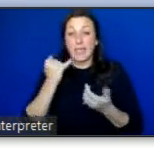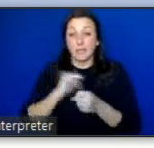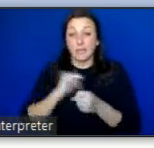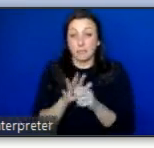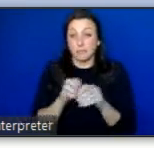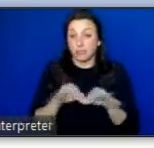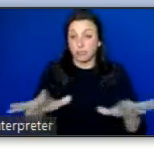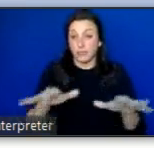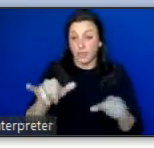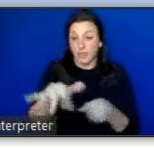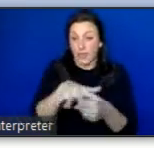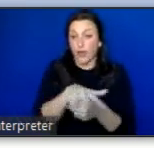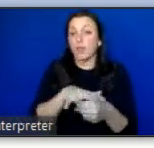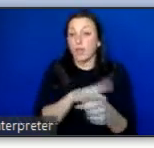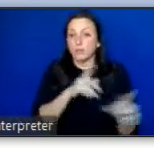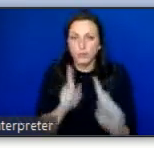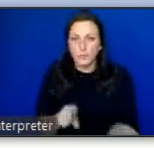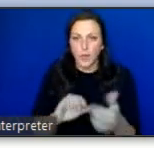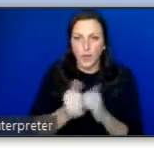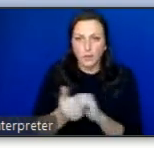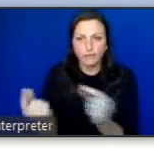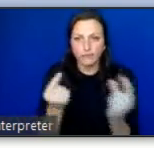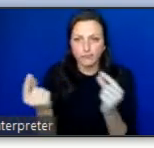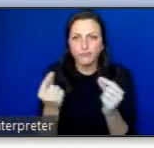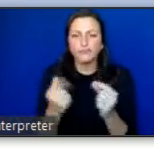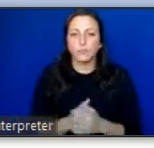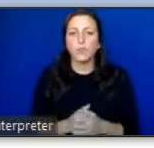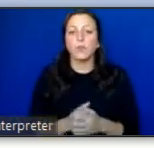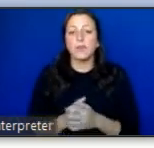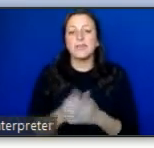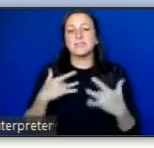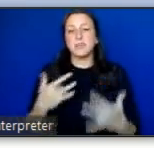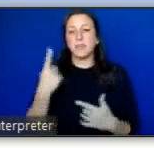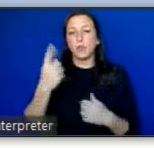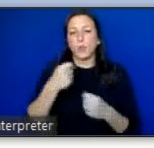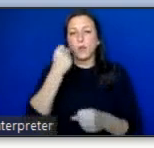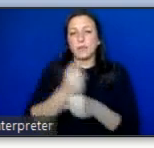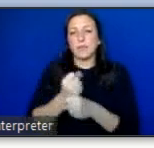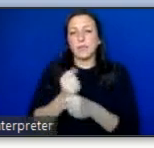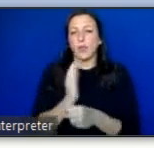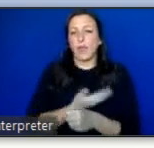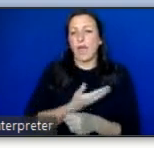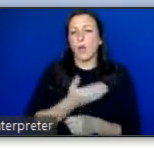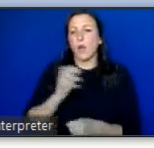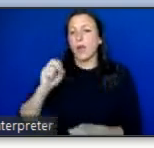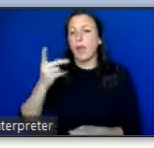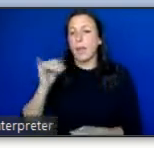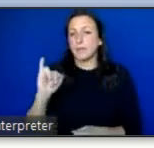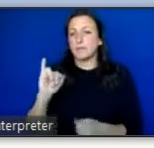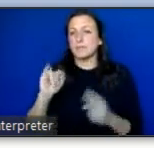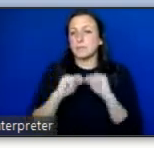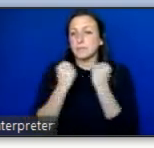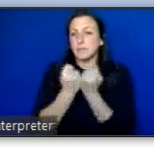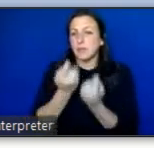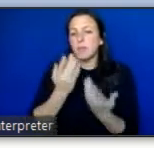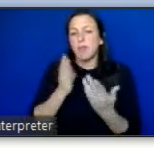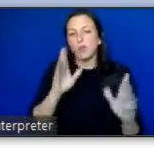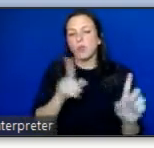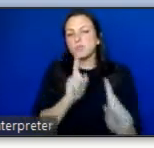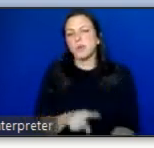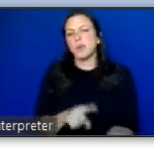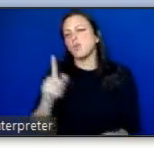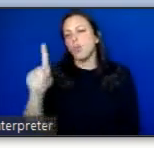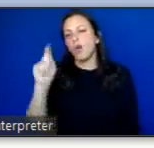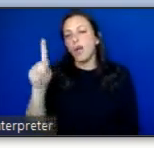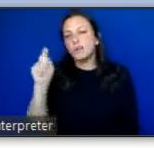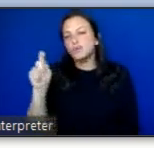time. To put things into perspective, typically in a year, our epidemiologic teams might respond to 100